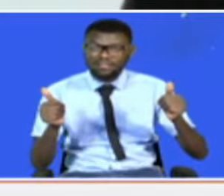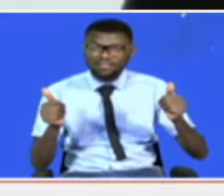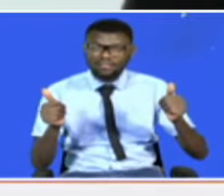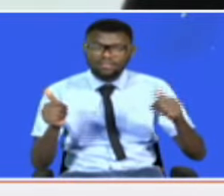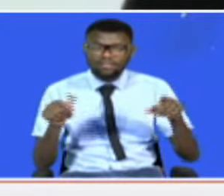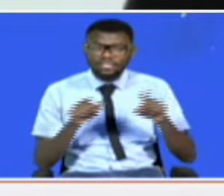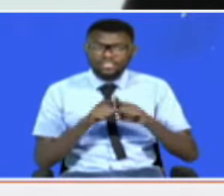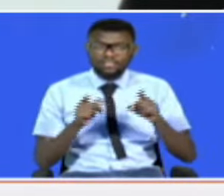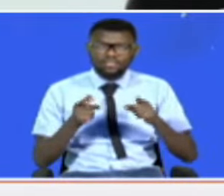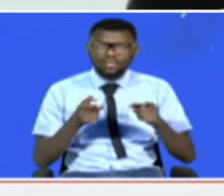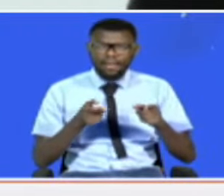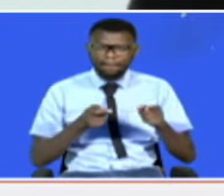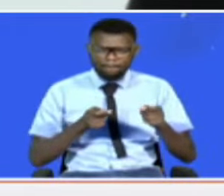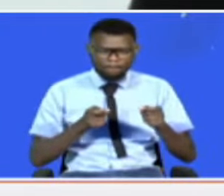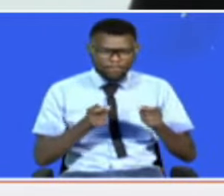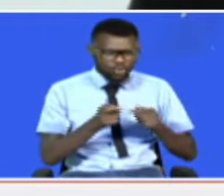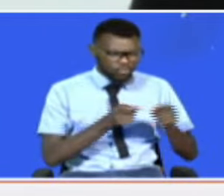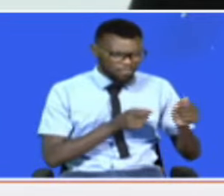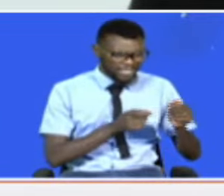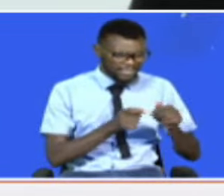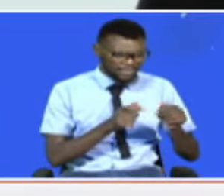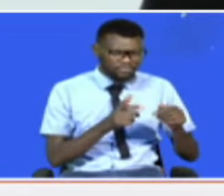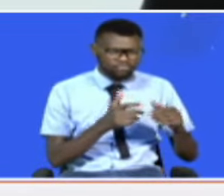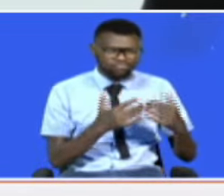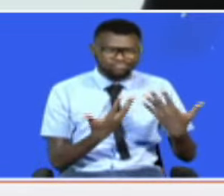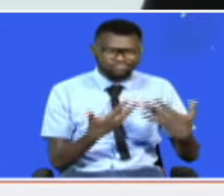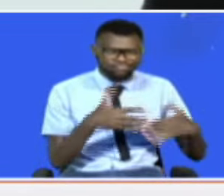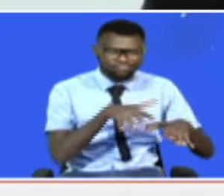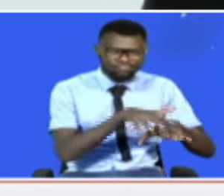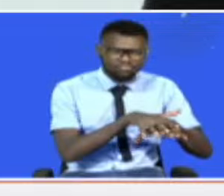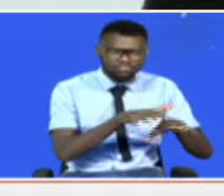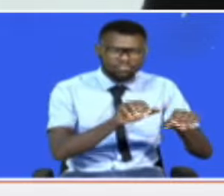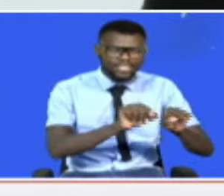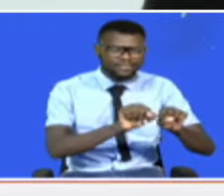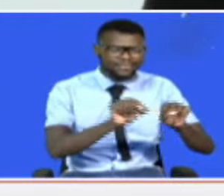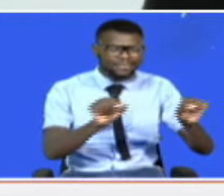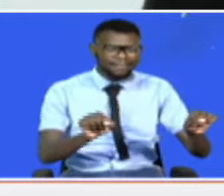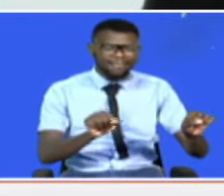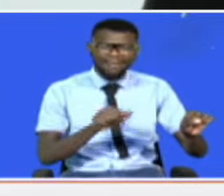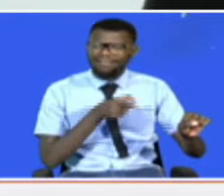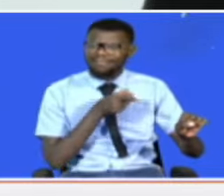This procurement of this integrated system,